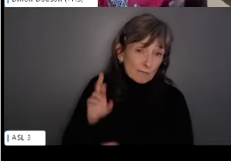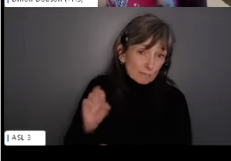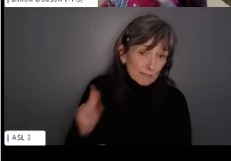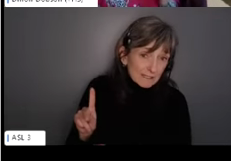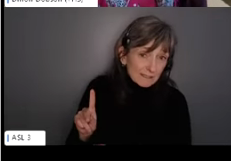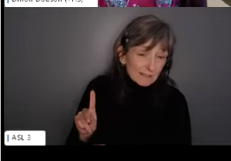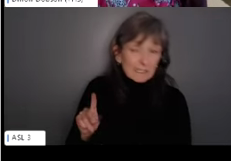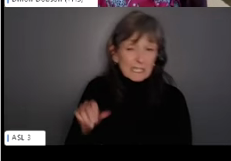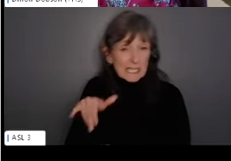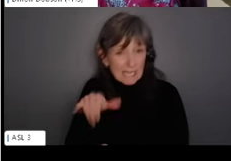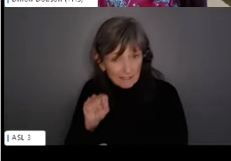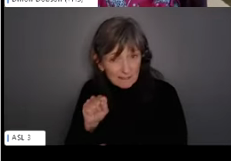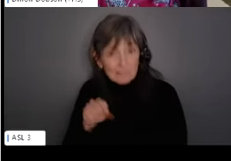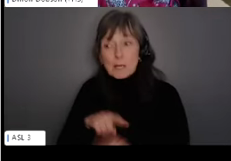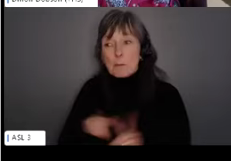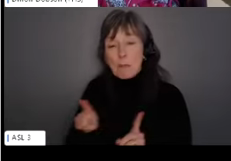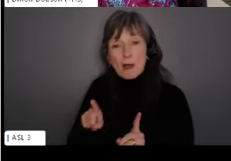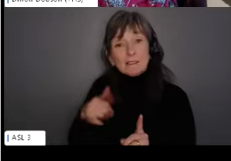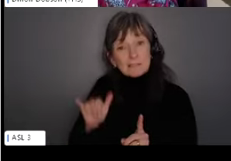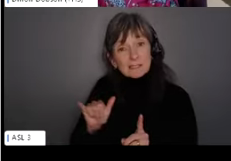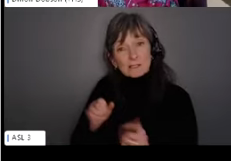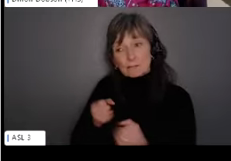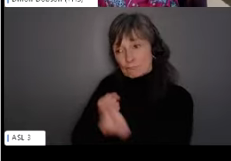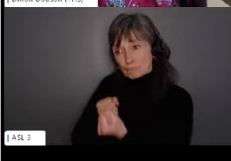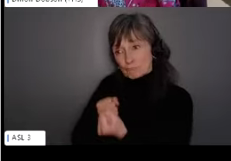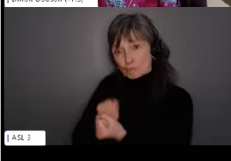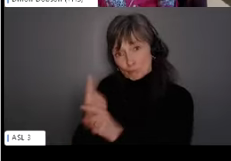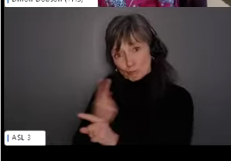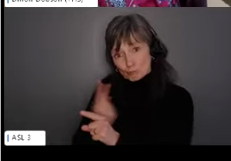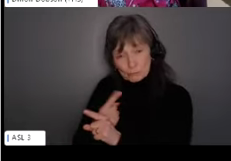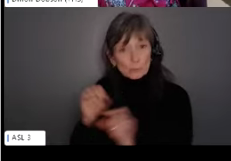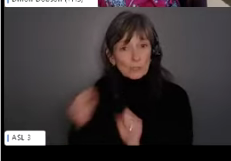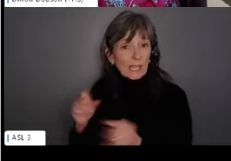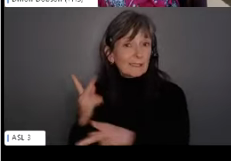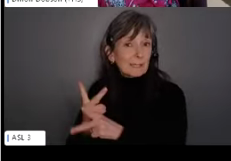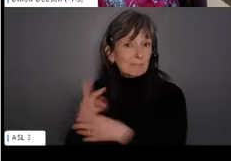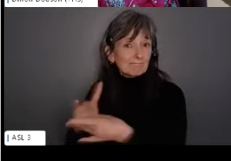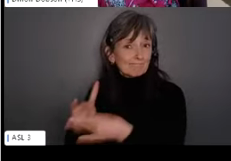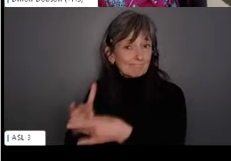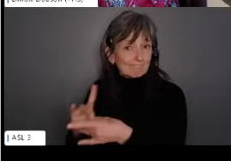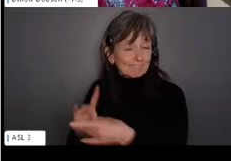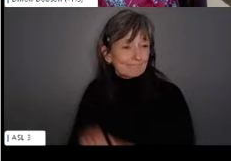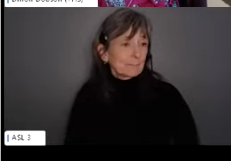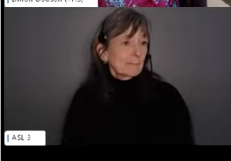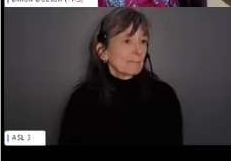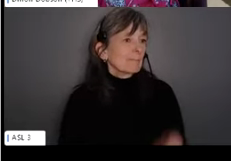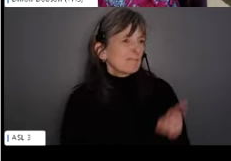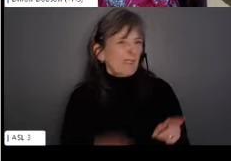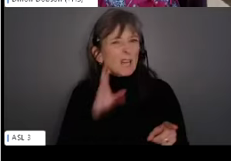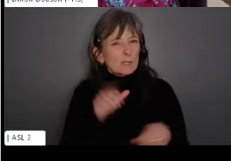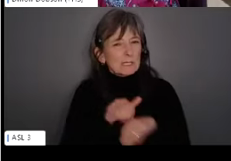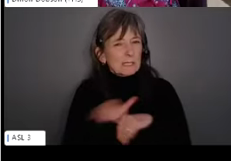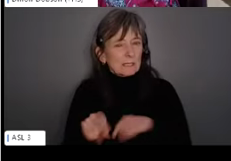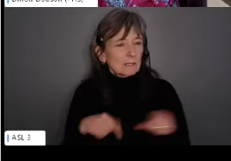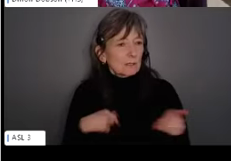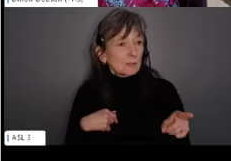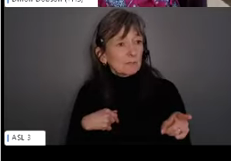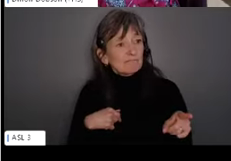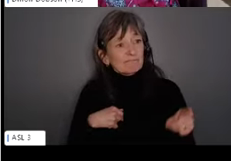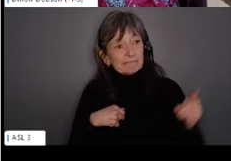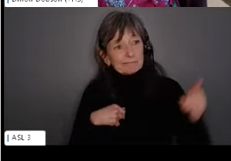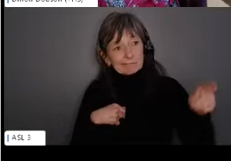help maintain that human-animal bond. I'm going to send you this slide. This is just a little bit of a quick peek at some of the things that you can